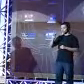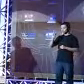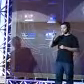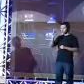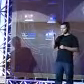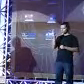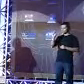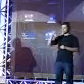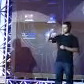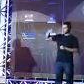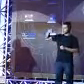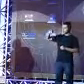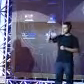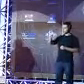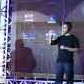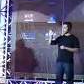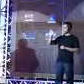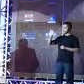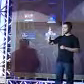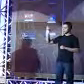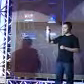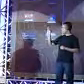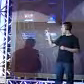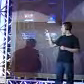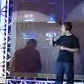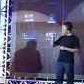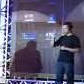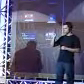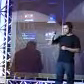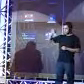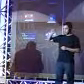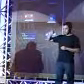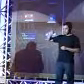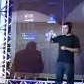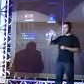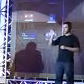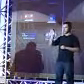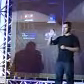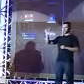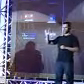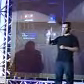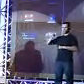our values and beliefs might inhibit us